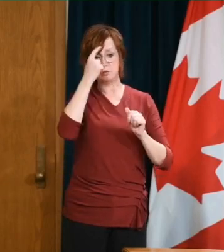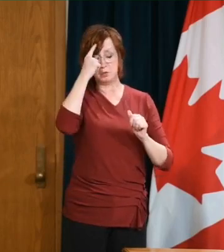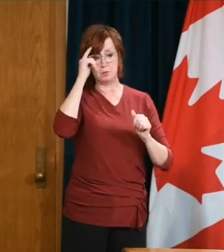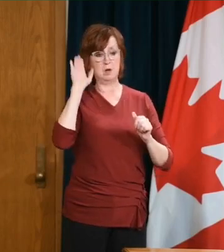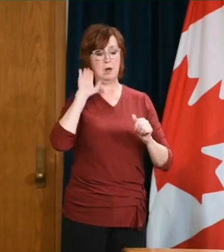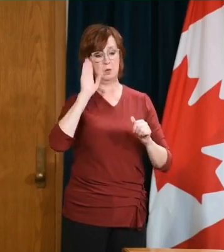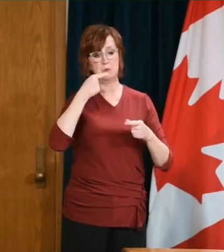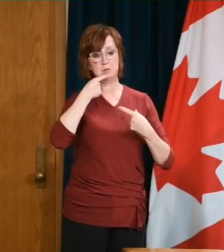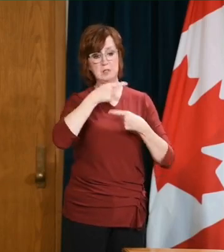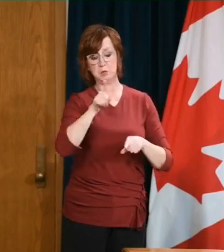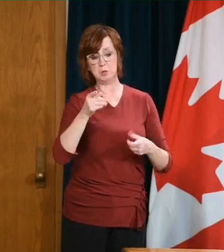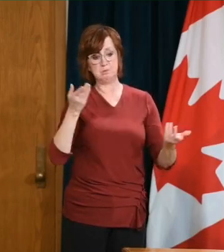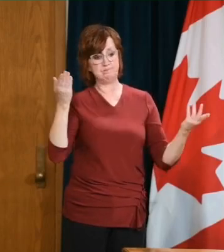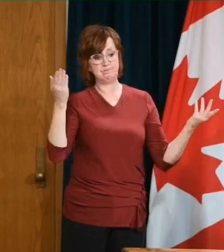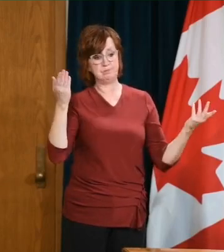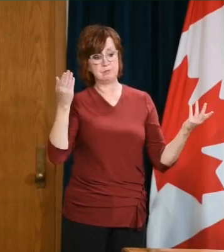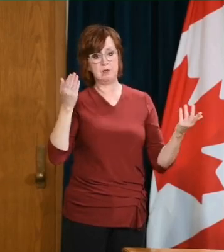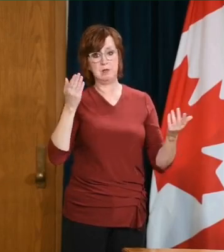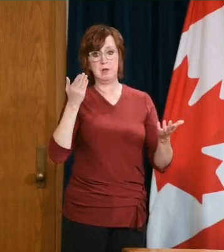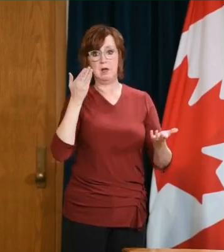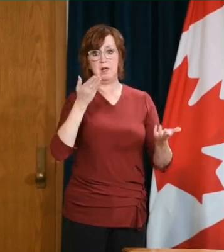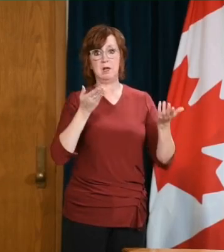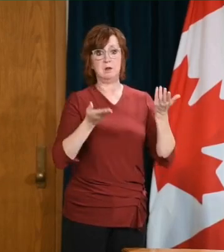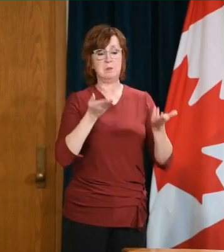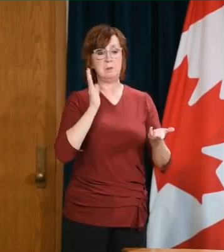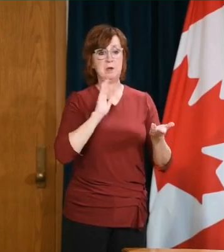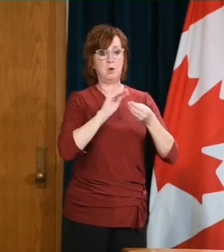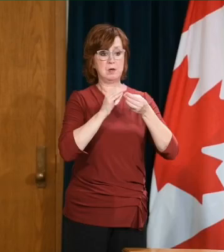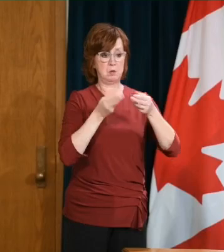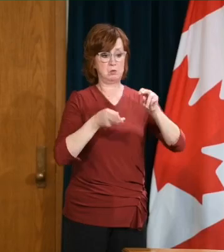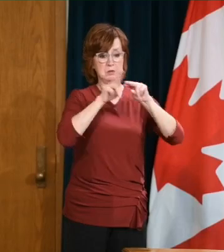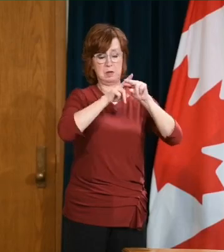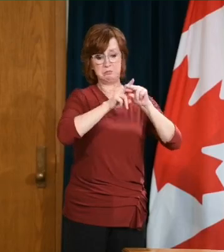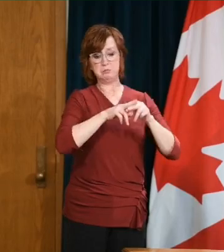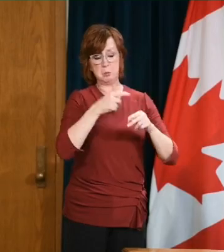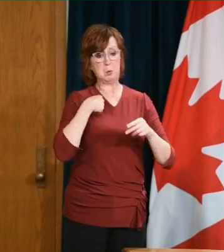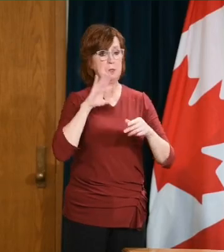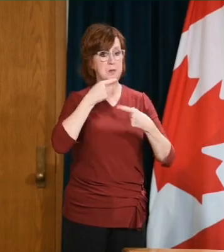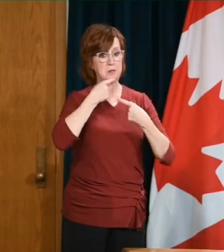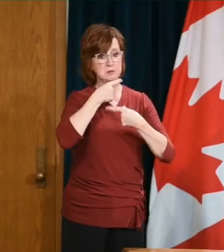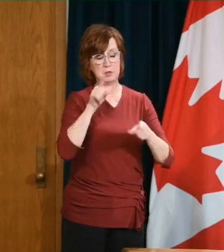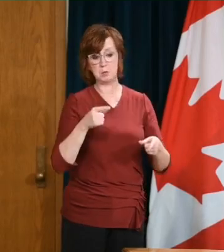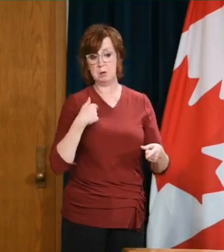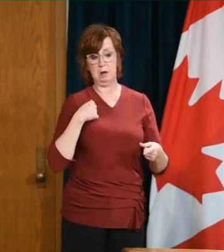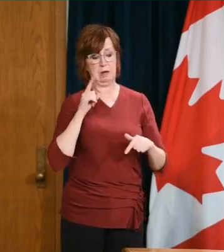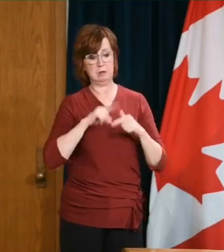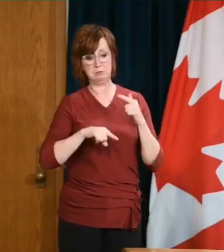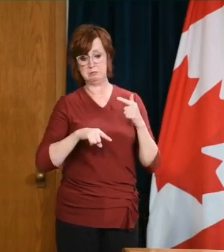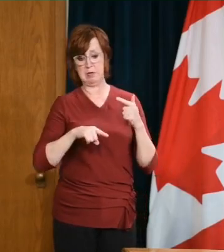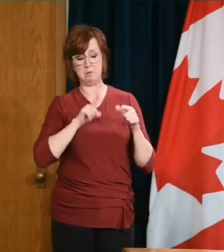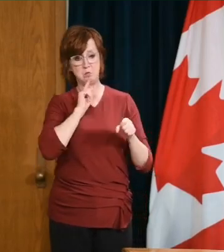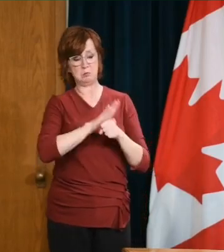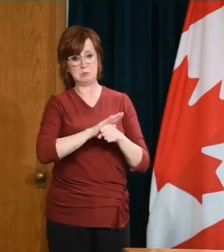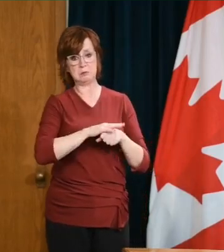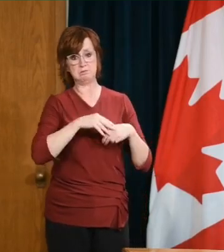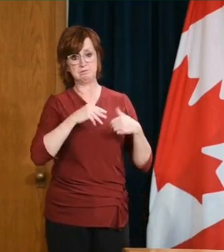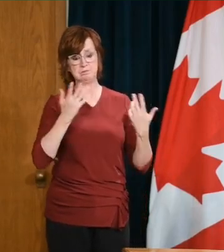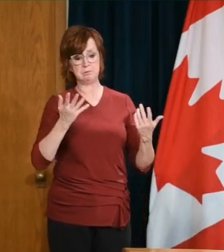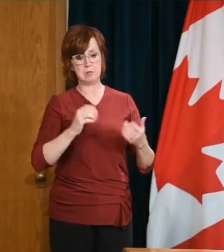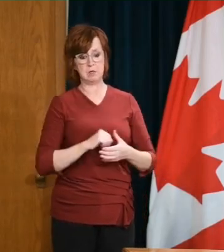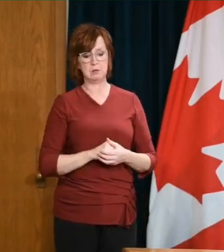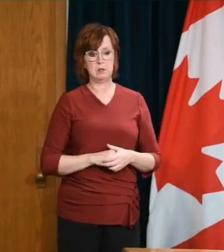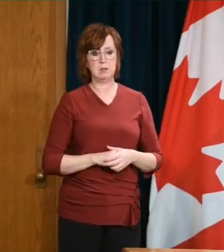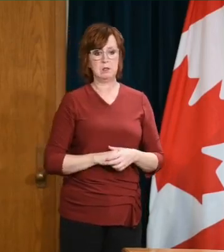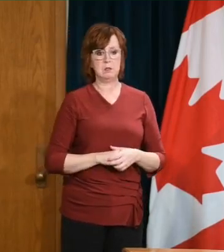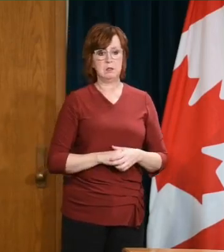days ahead as our numbers start to be larger. I wouldn't preclude whether we will or not. I would say that we will divulge